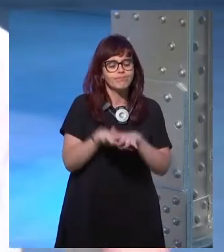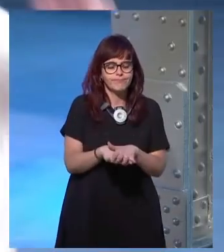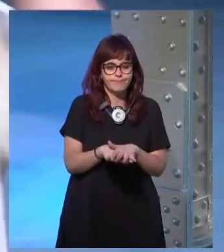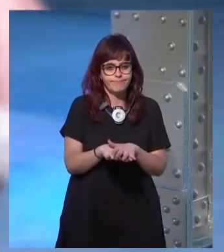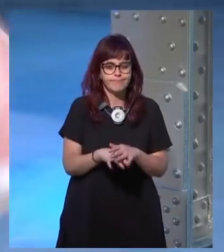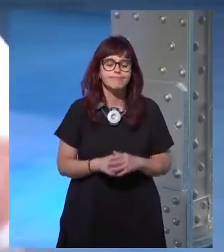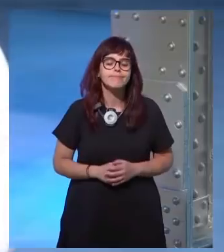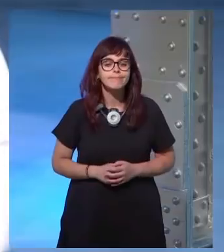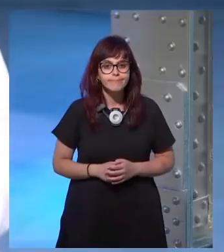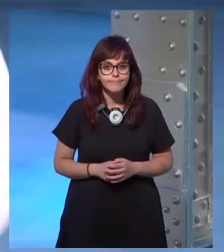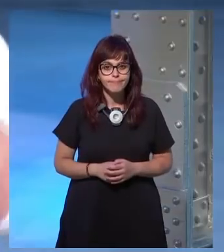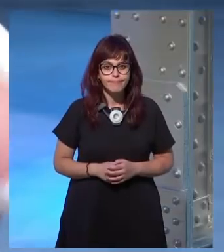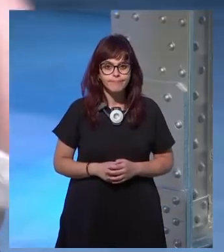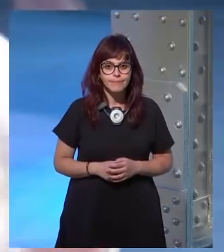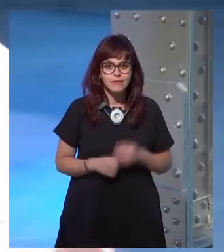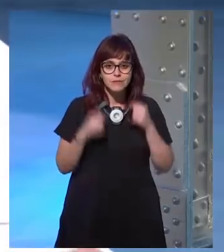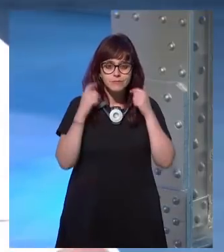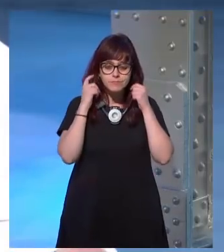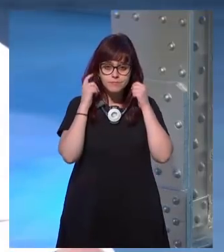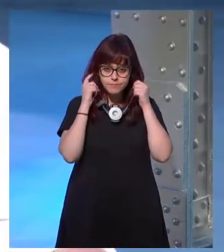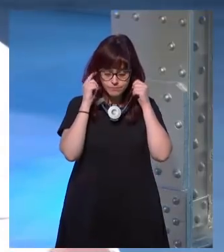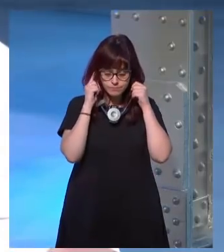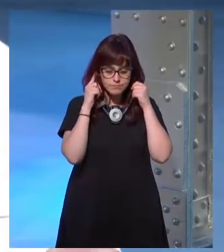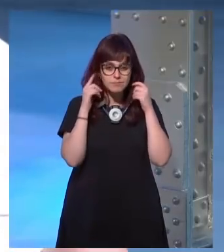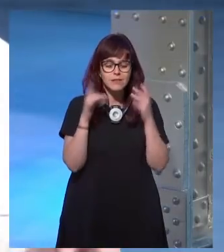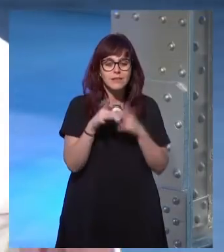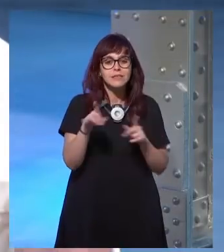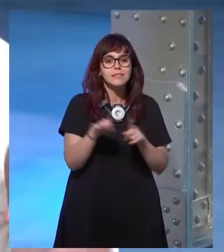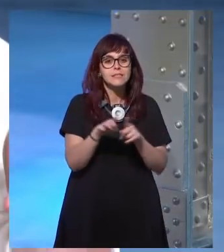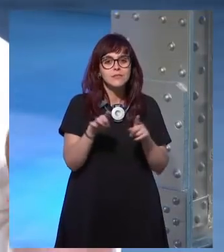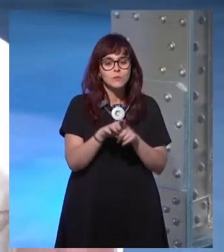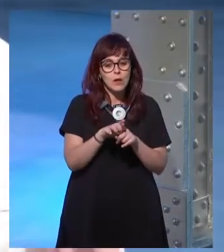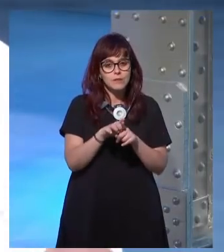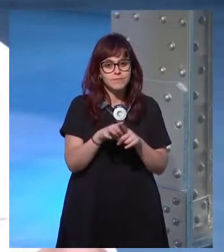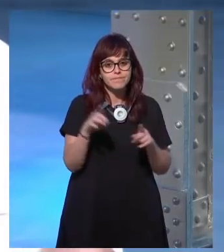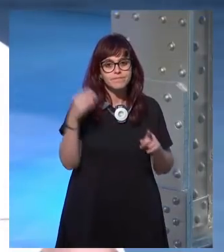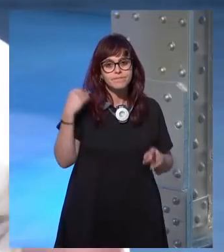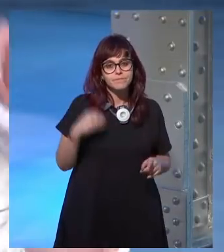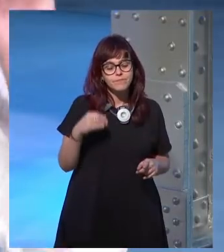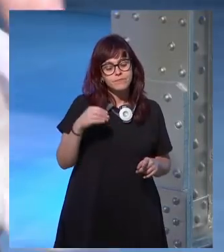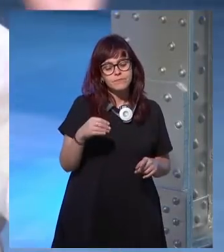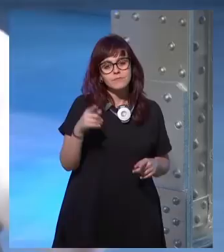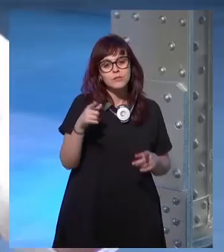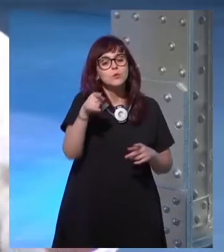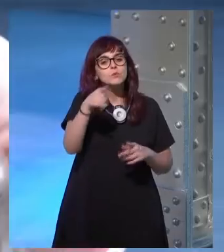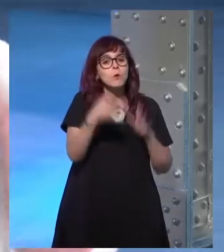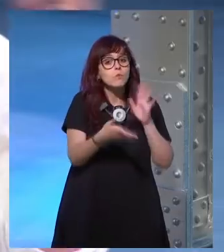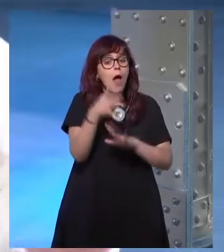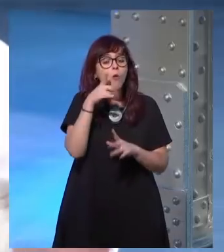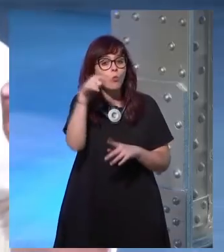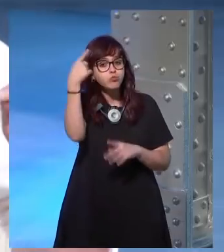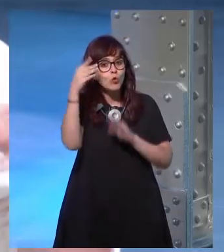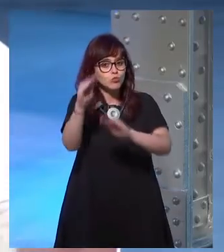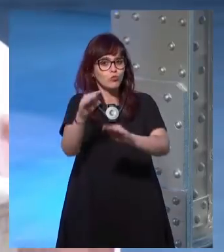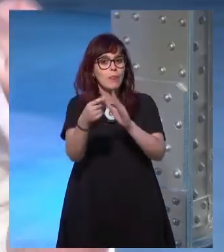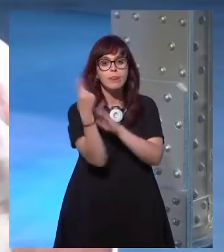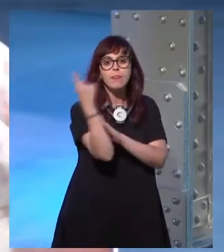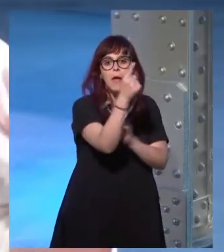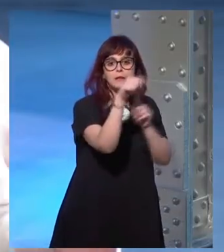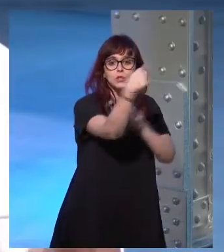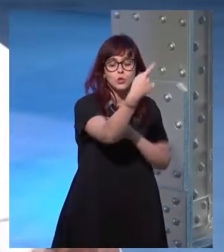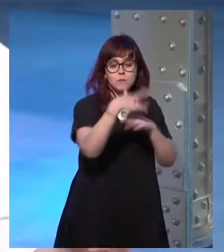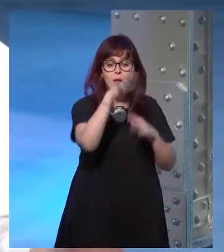are picked up and put in a different culture than you see it in your own culture. And that it was also very useful. Again, in Alaska, things again are done very